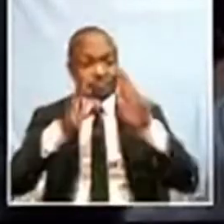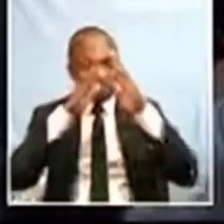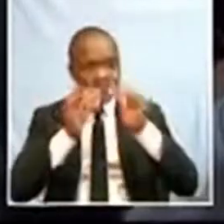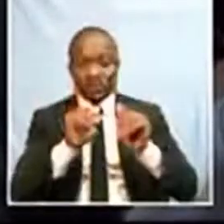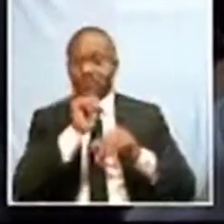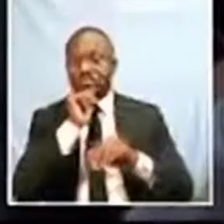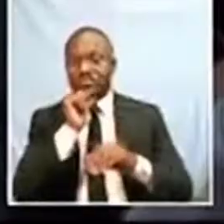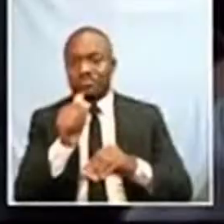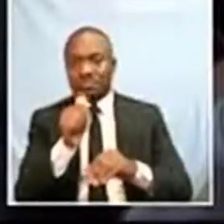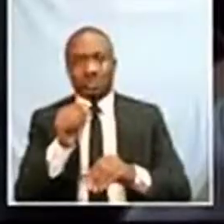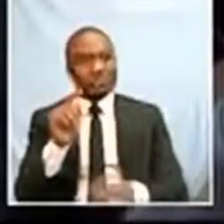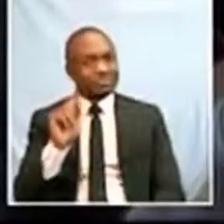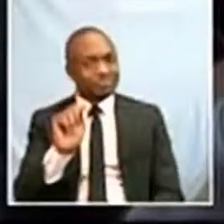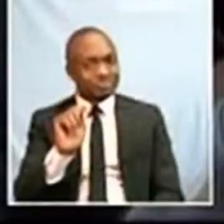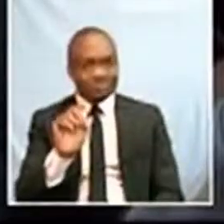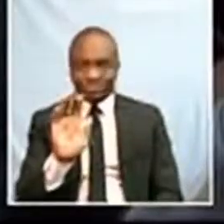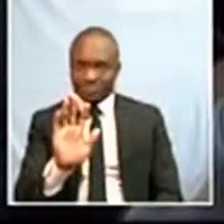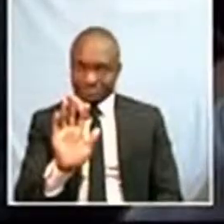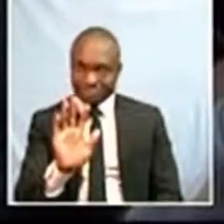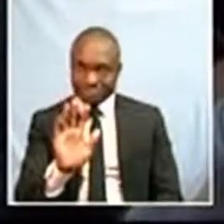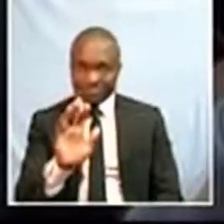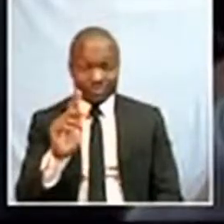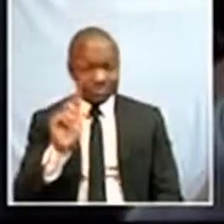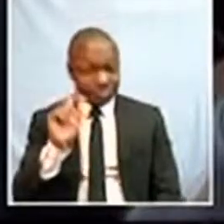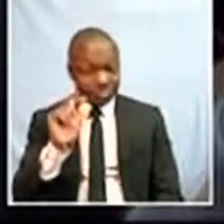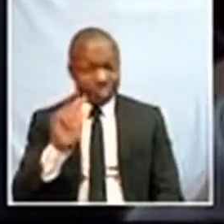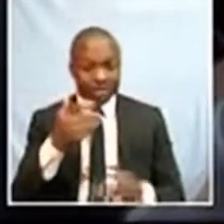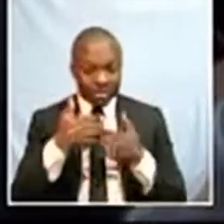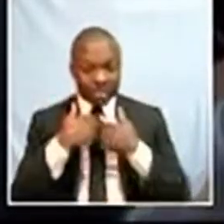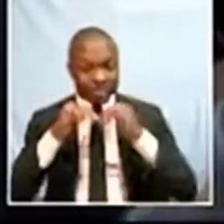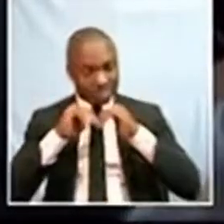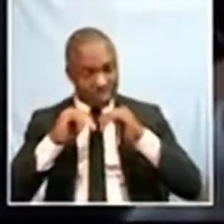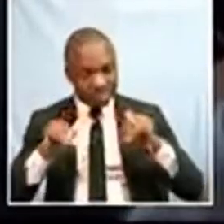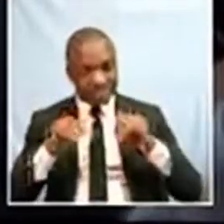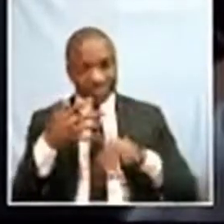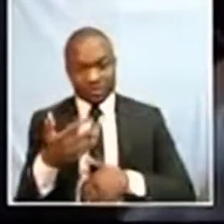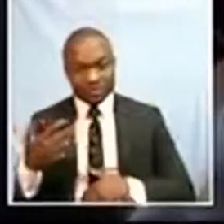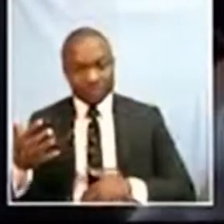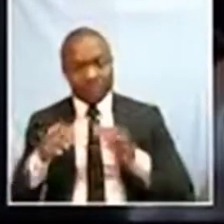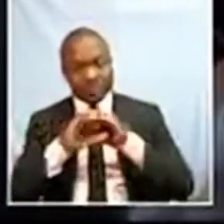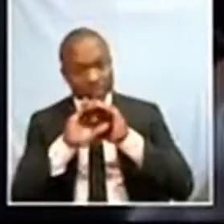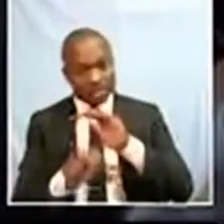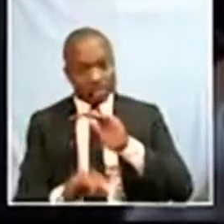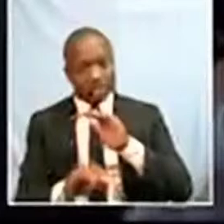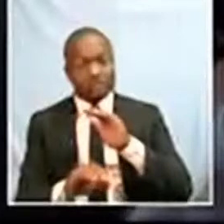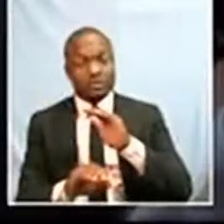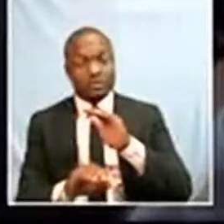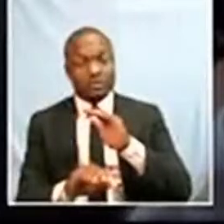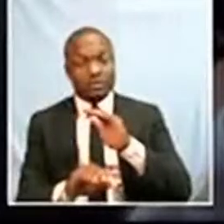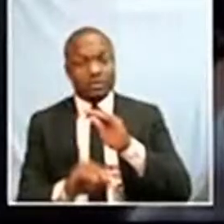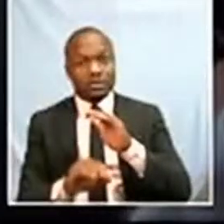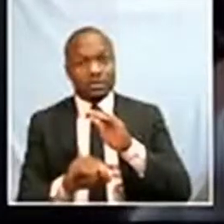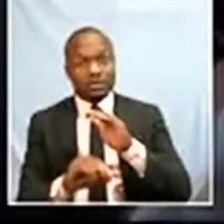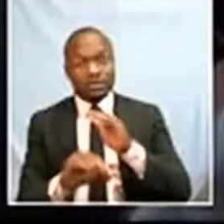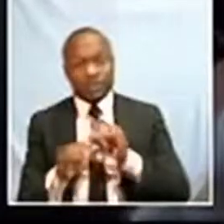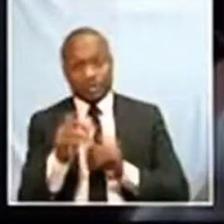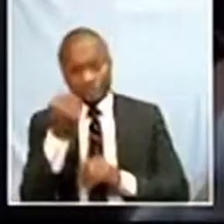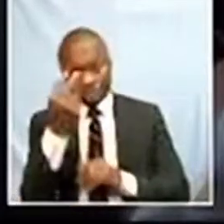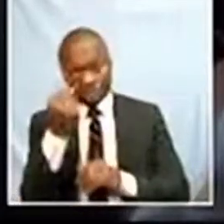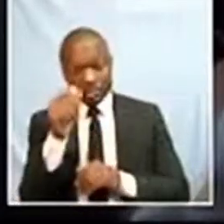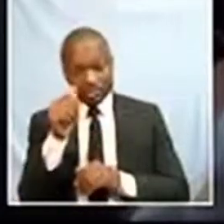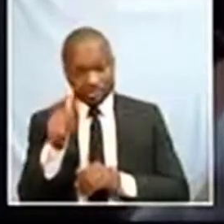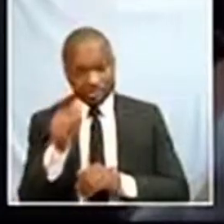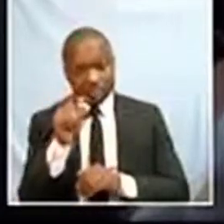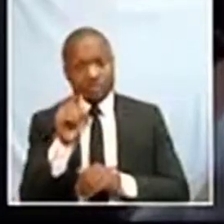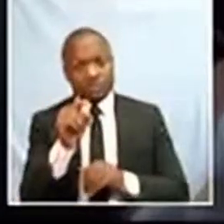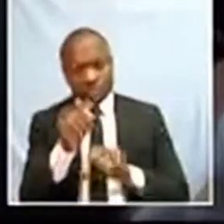including ablution block. Ablution block has got its own separate item under 12, under subsection of 12A, where